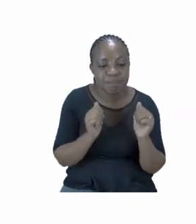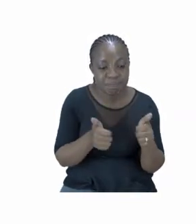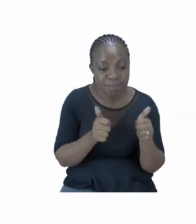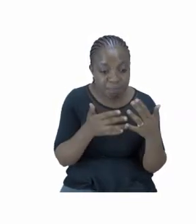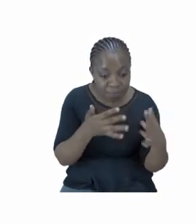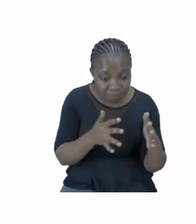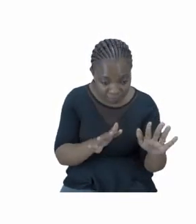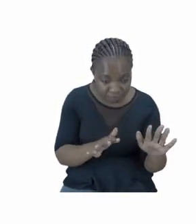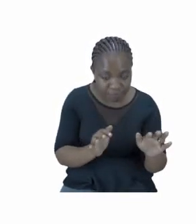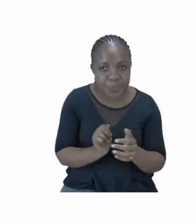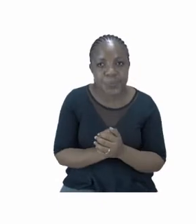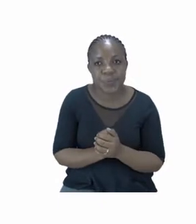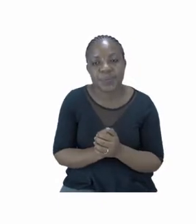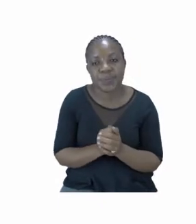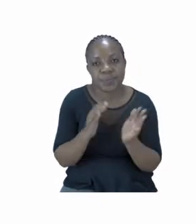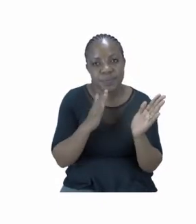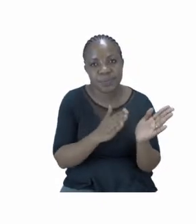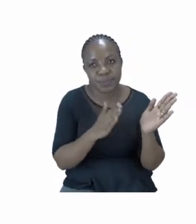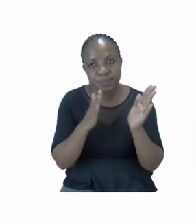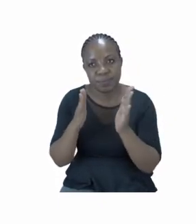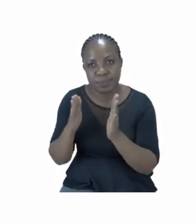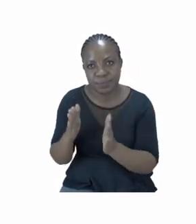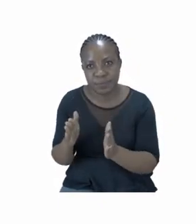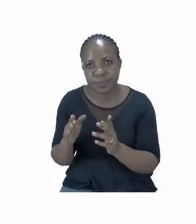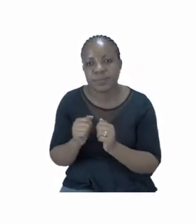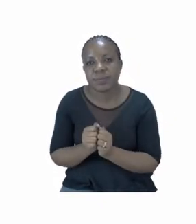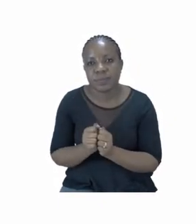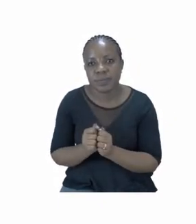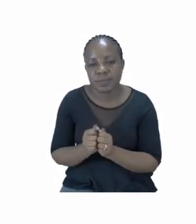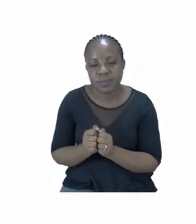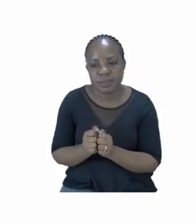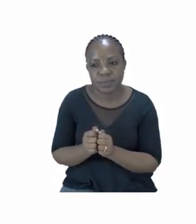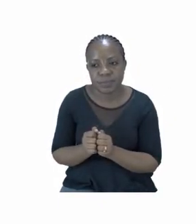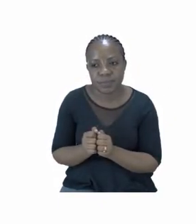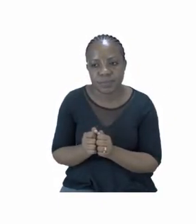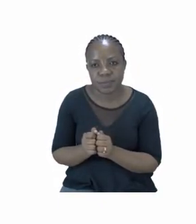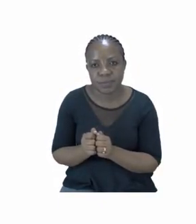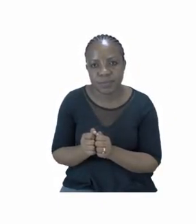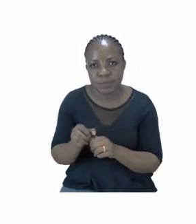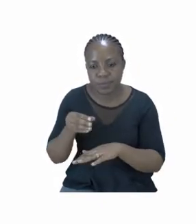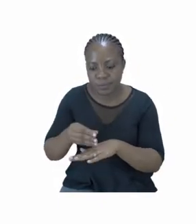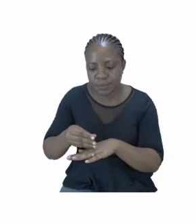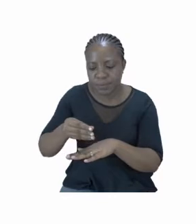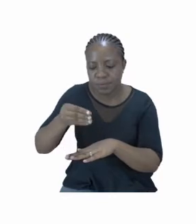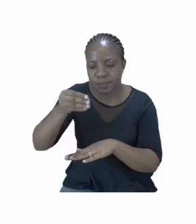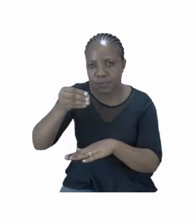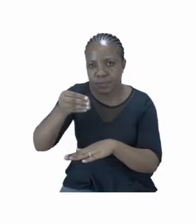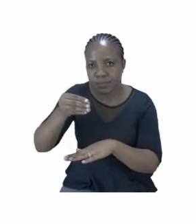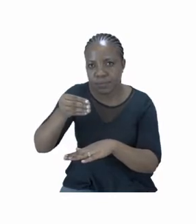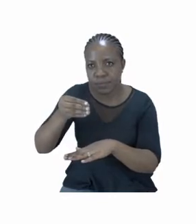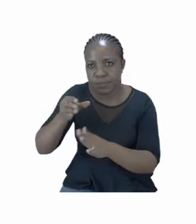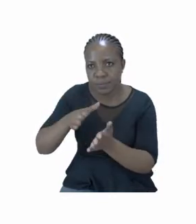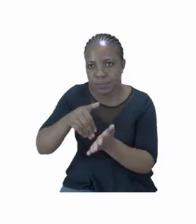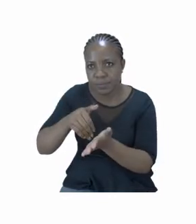done. Now we're going to go to the second one. It shows us a bottle of